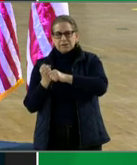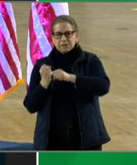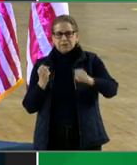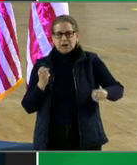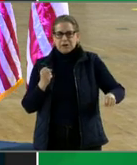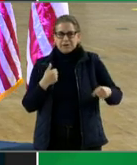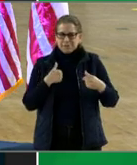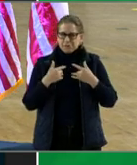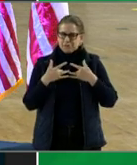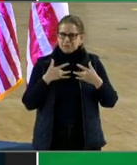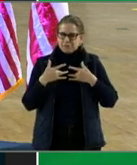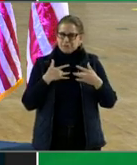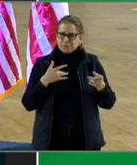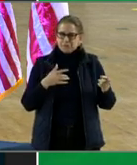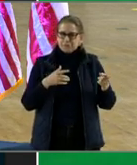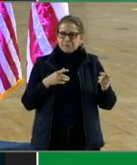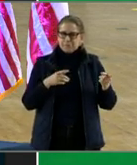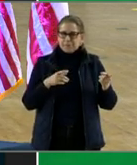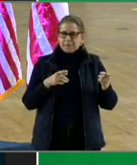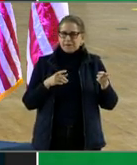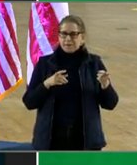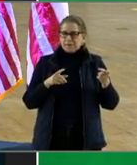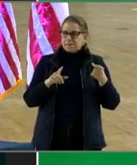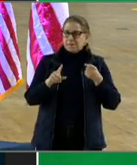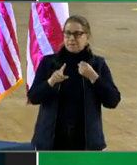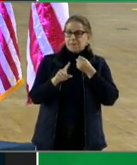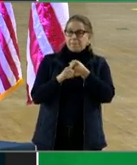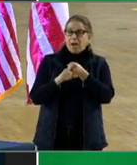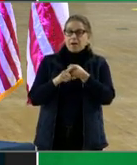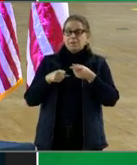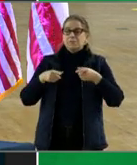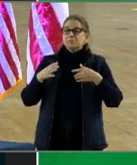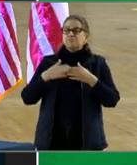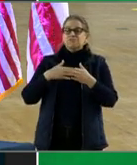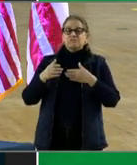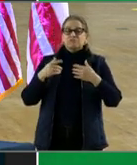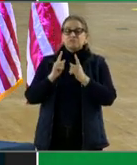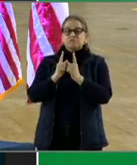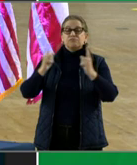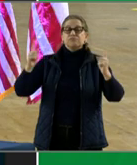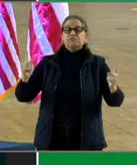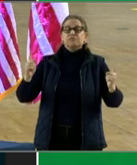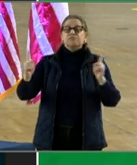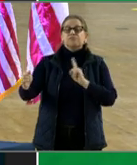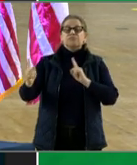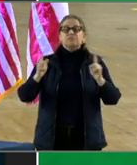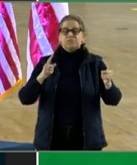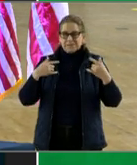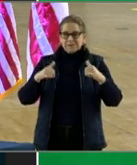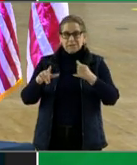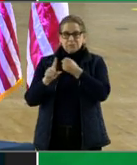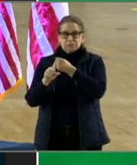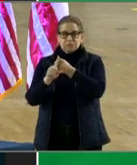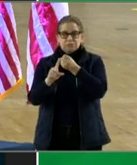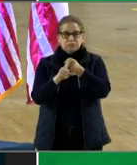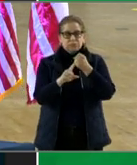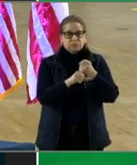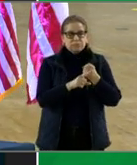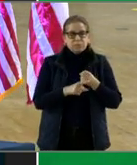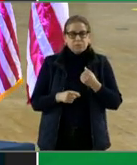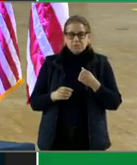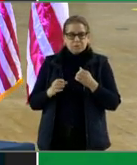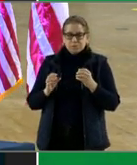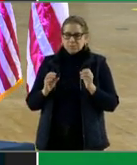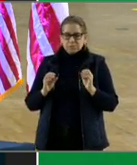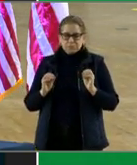distancing, thus underestimating infections. We are using a different model.